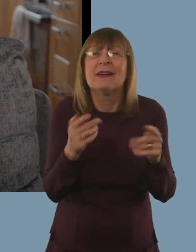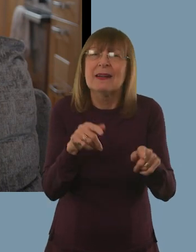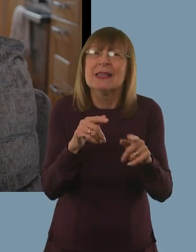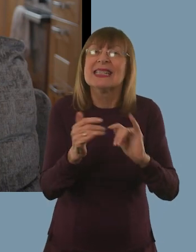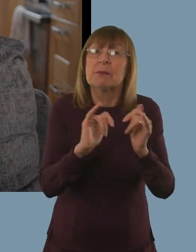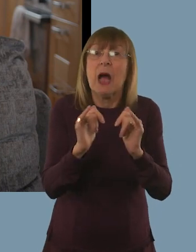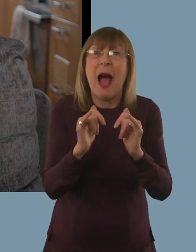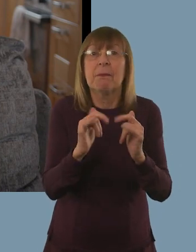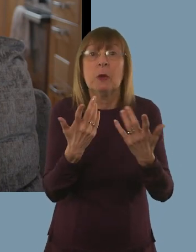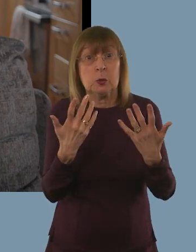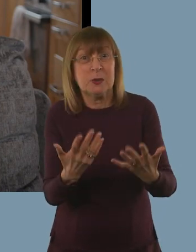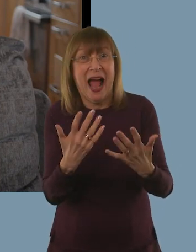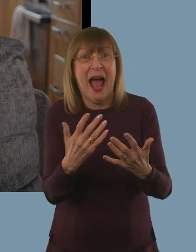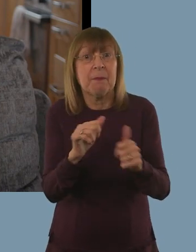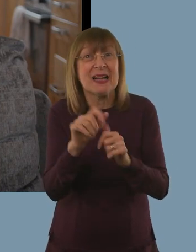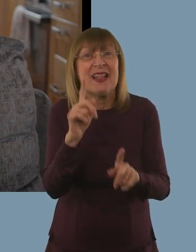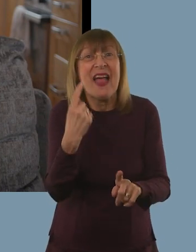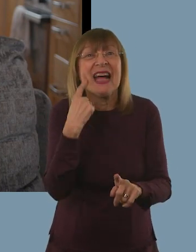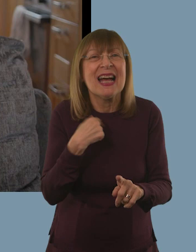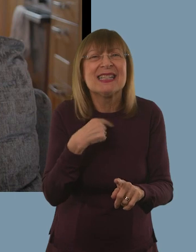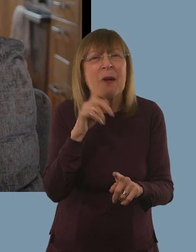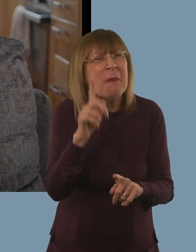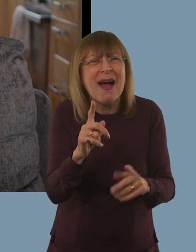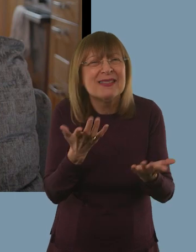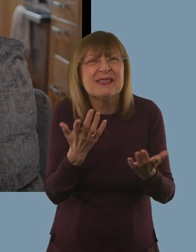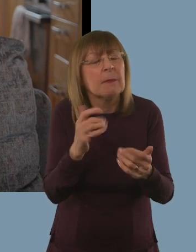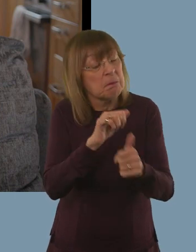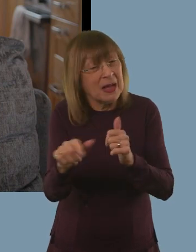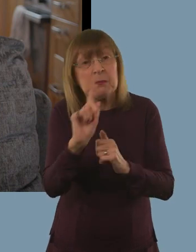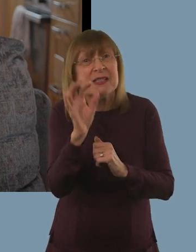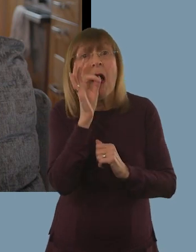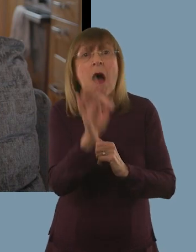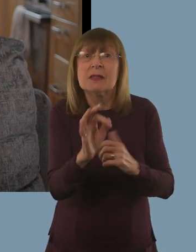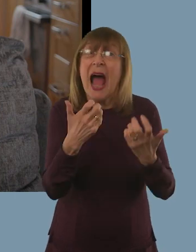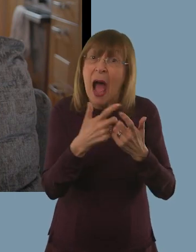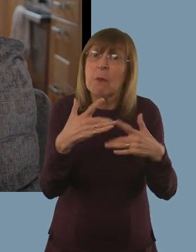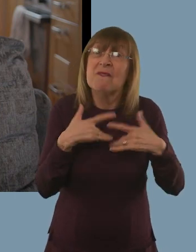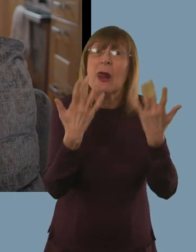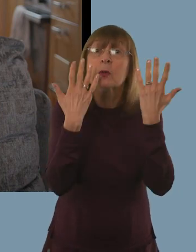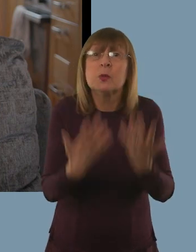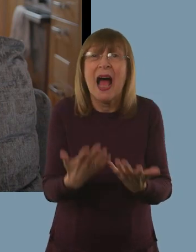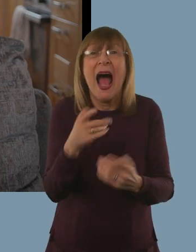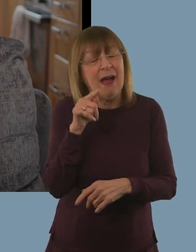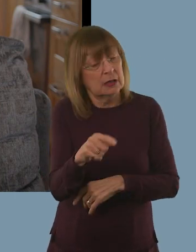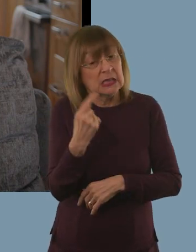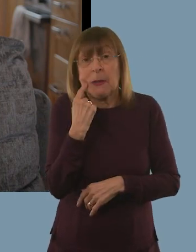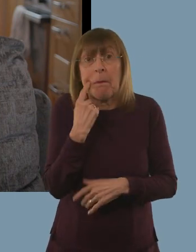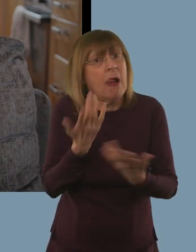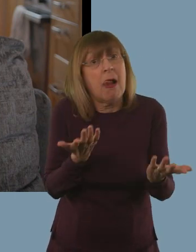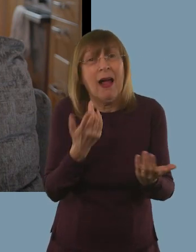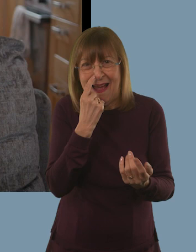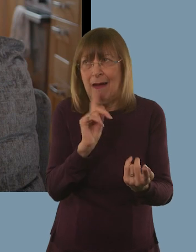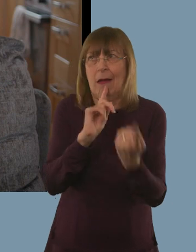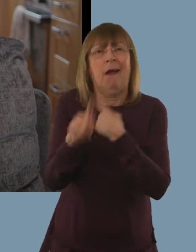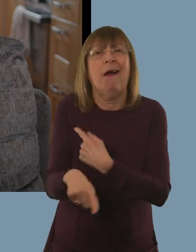rubbish. But sometimes today is better than yesterday. And I think that specificity of how are you feeling today